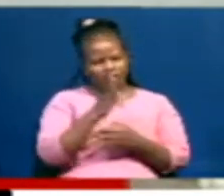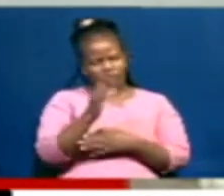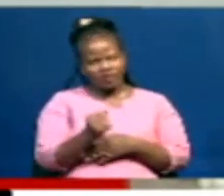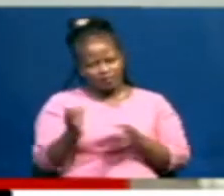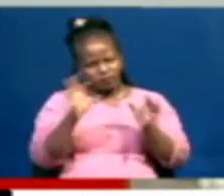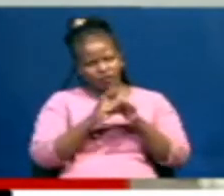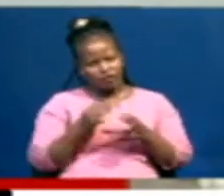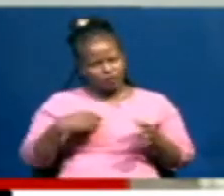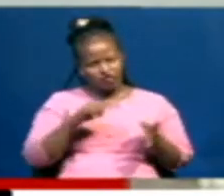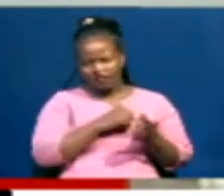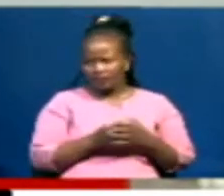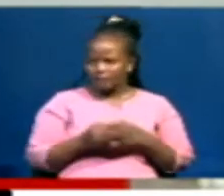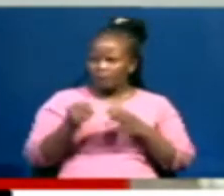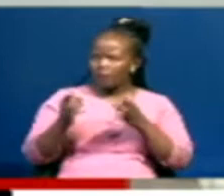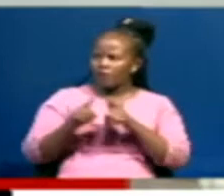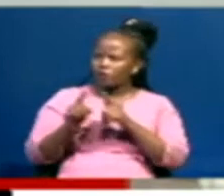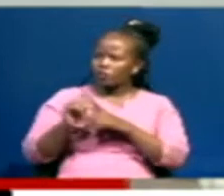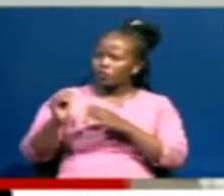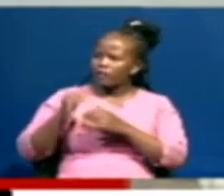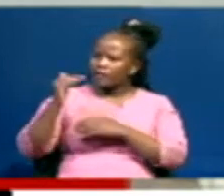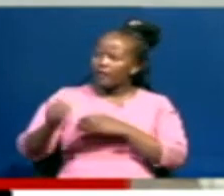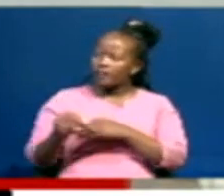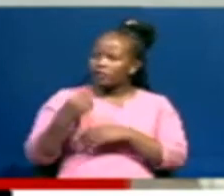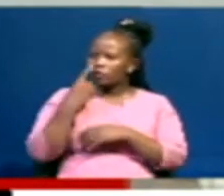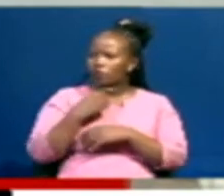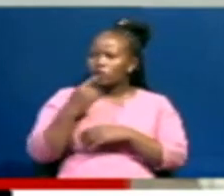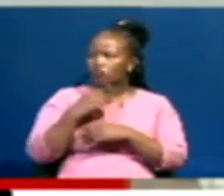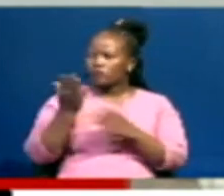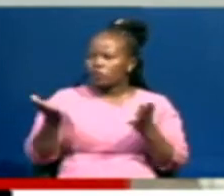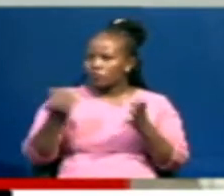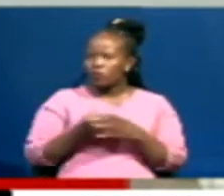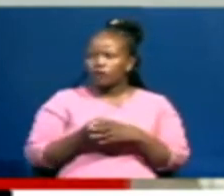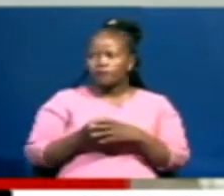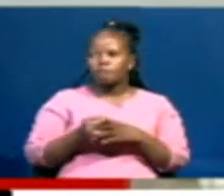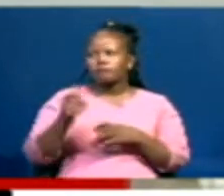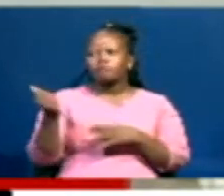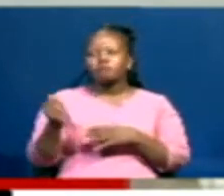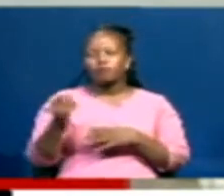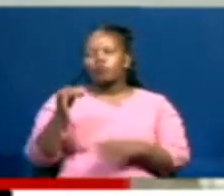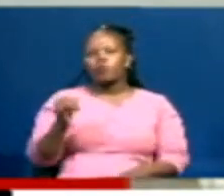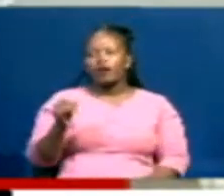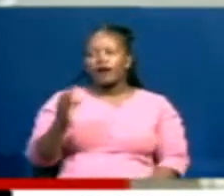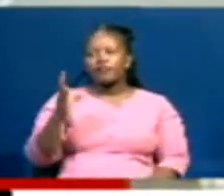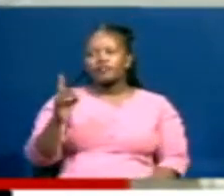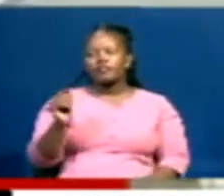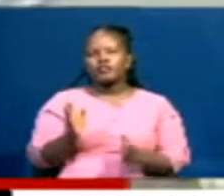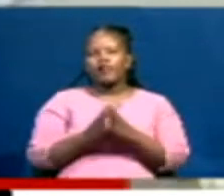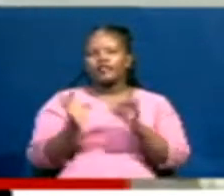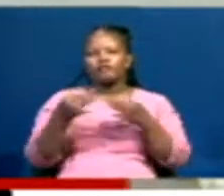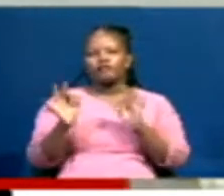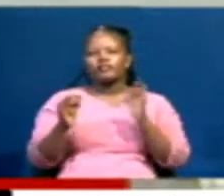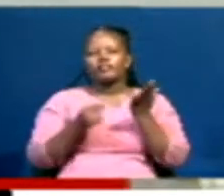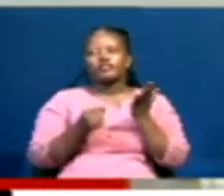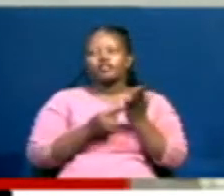him is the PS in the State Department for ICT and the Digital Economy. I want,